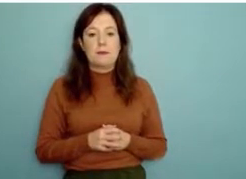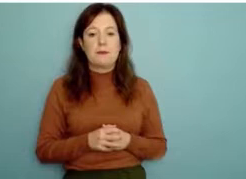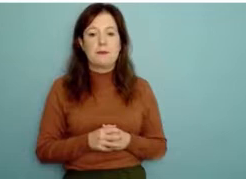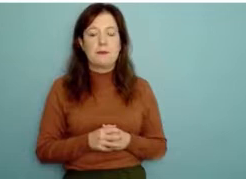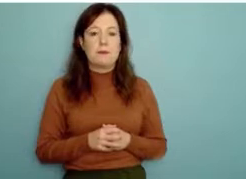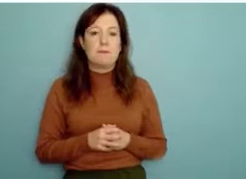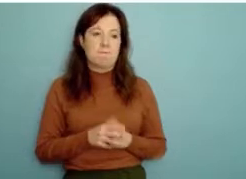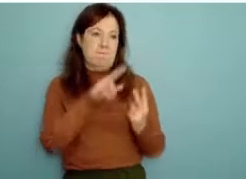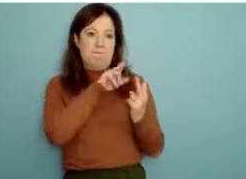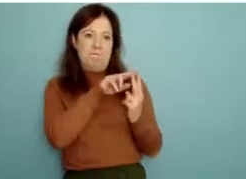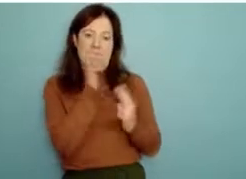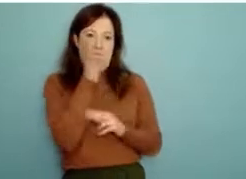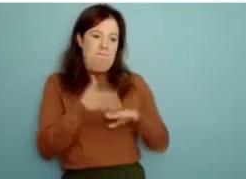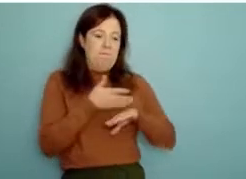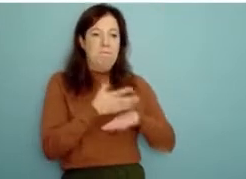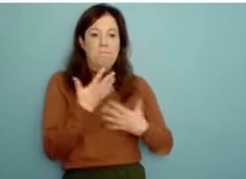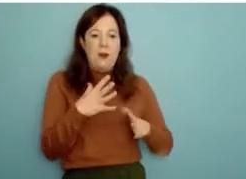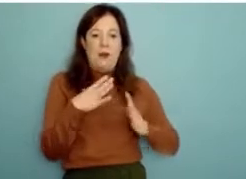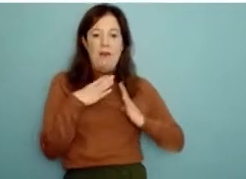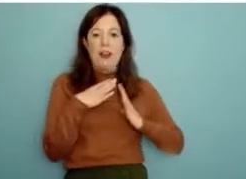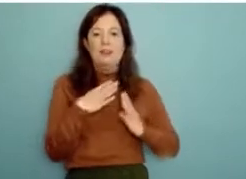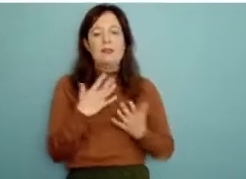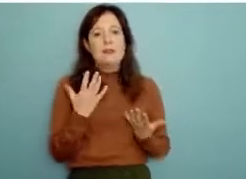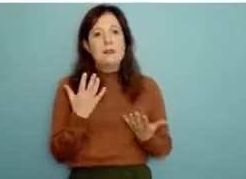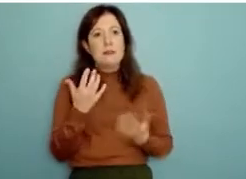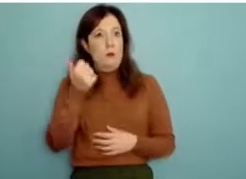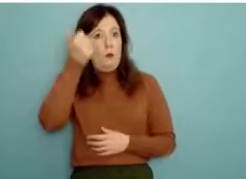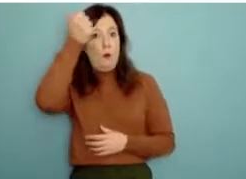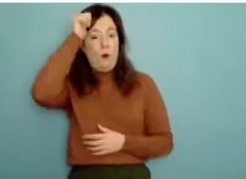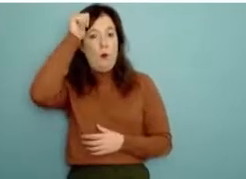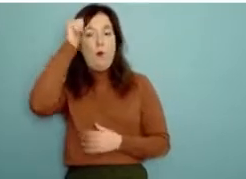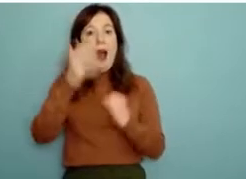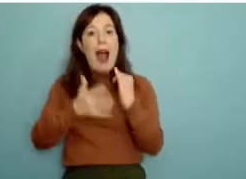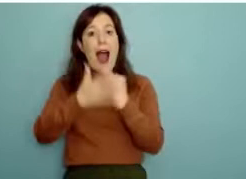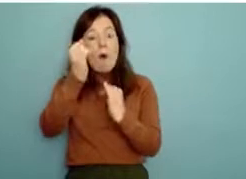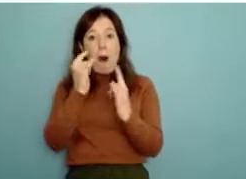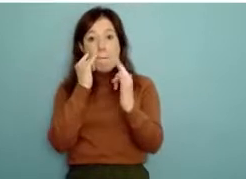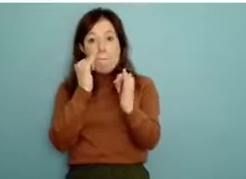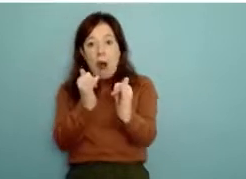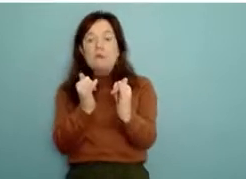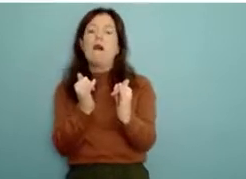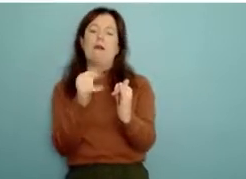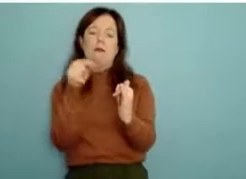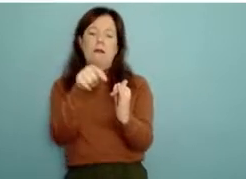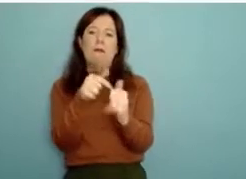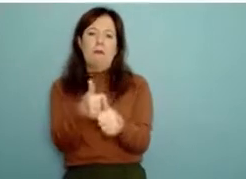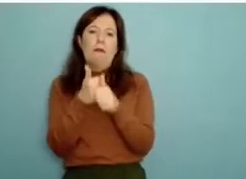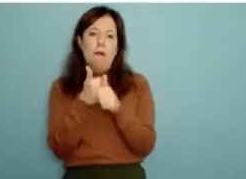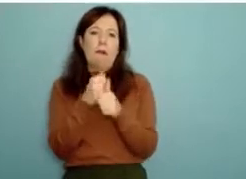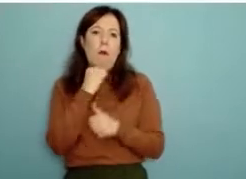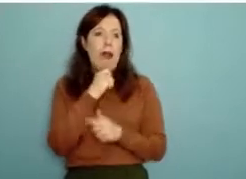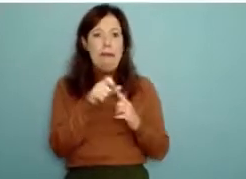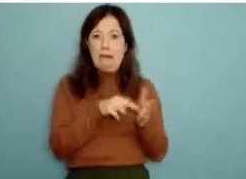already, there are multiple benefits for outcome monitoring. I mean, I think we've heard it from David, we've heard it